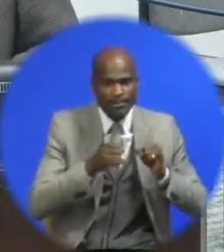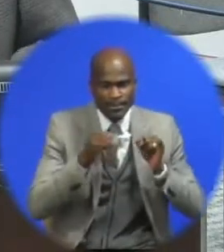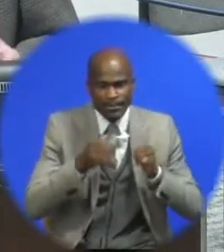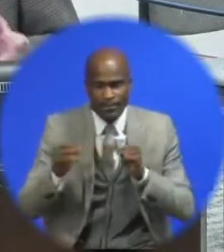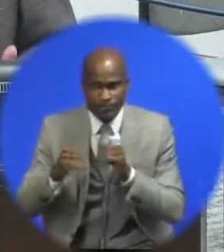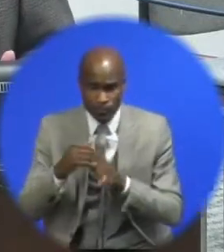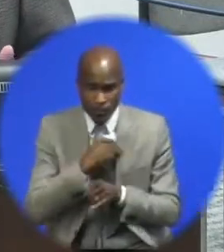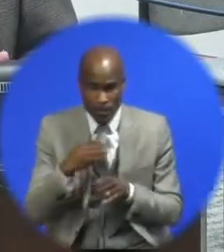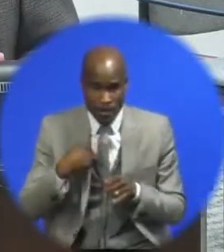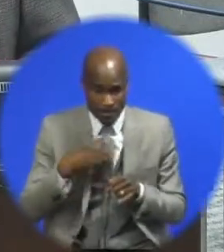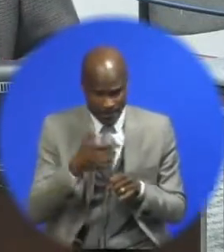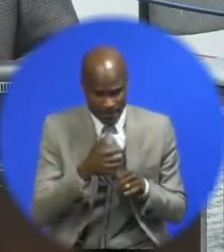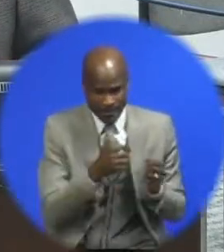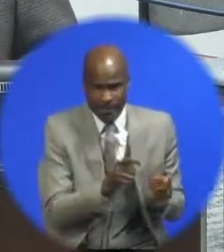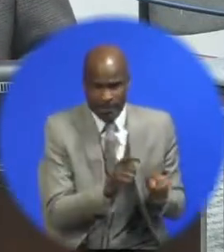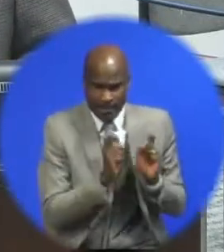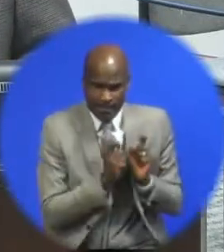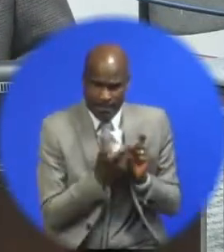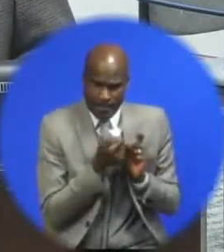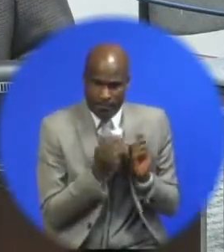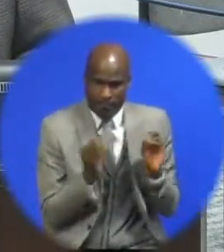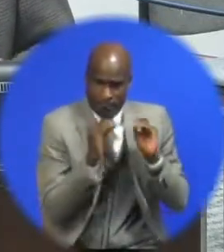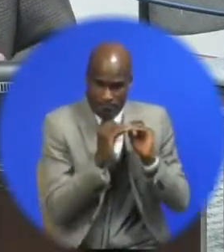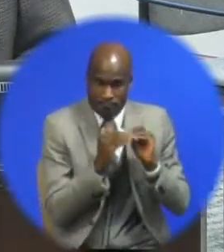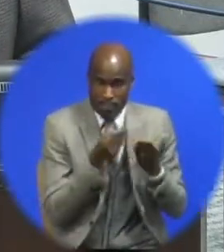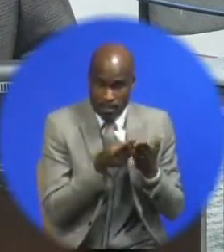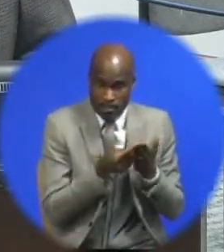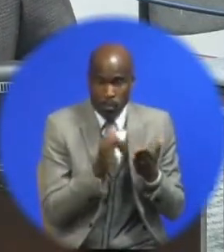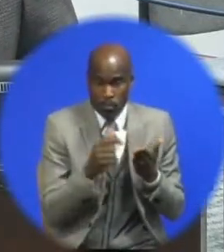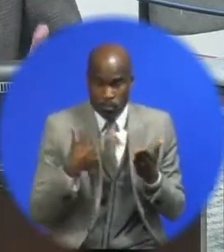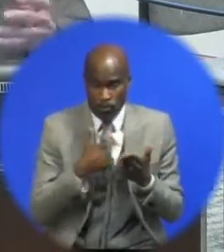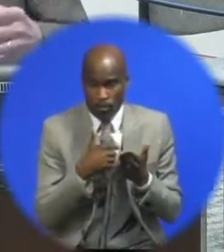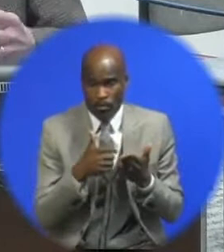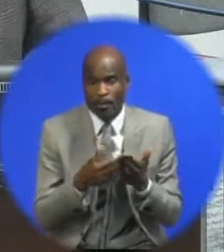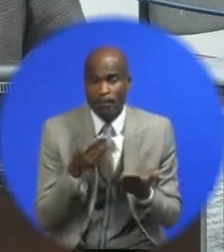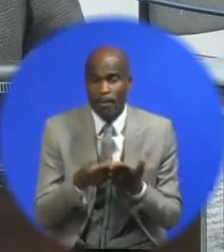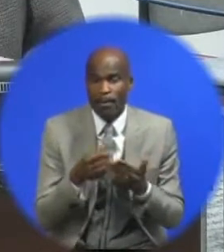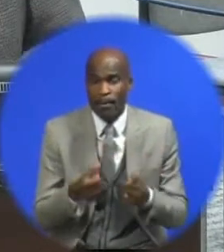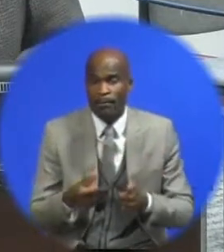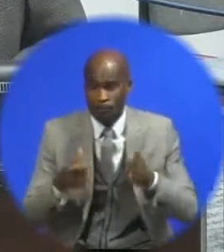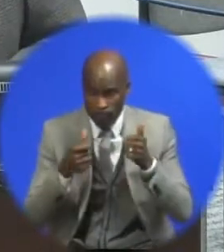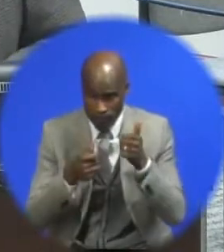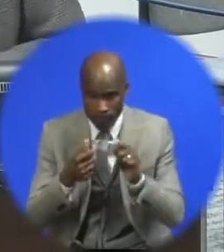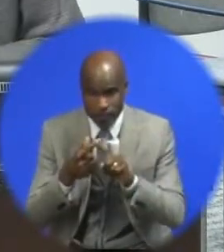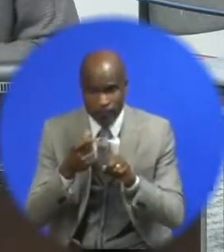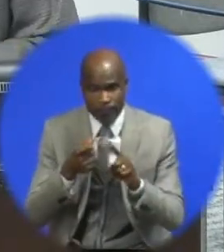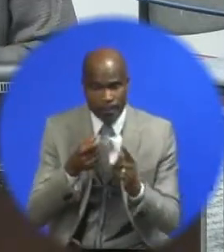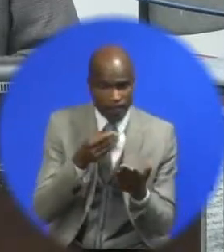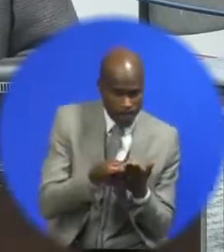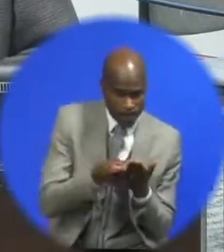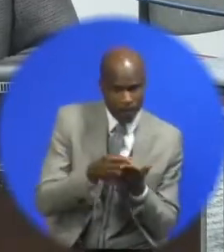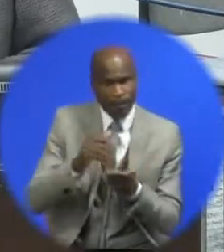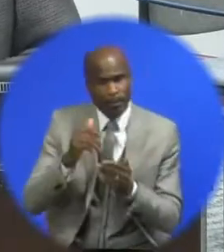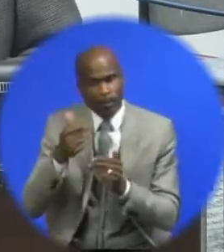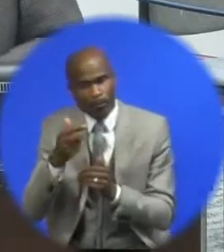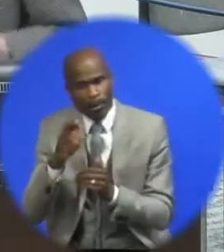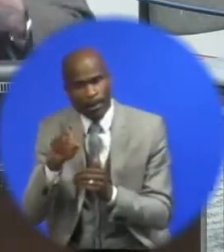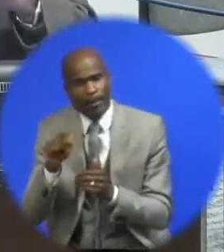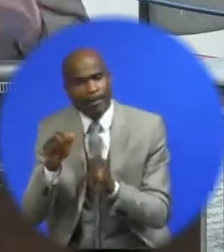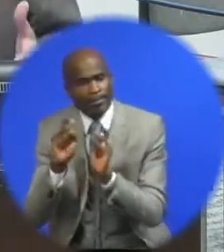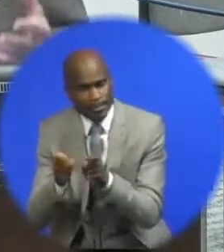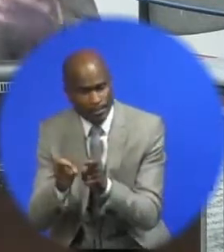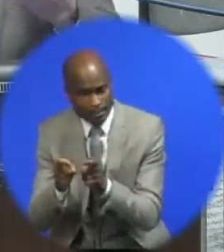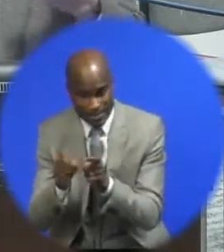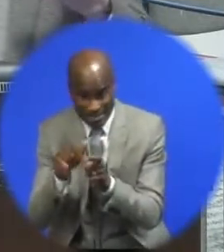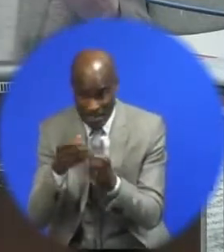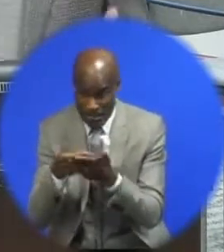money. We're going to be raising money from corporations, from donors, and from grants. All that money will go into a special account to